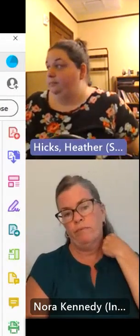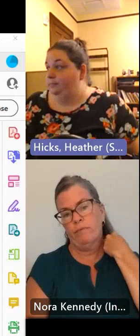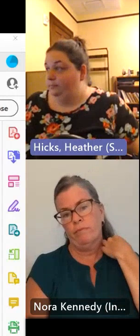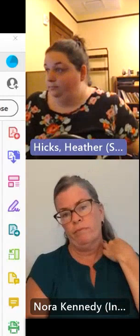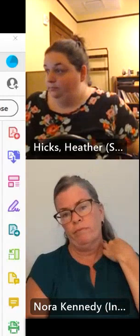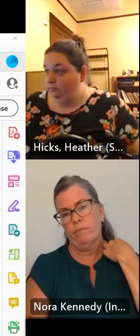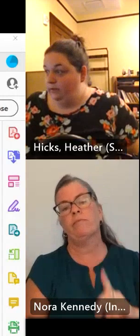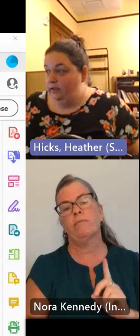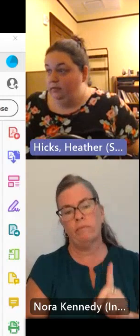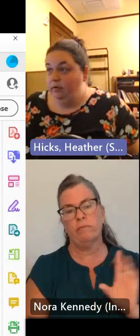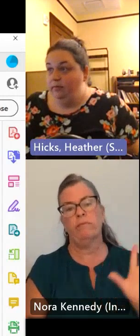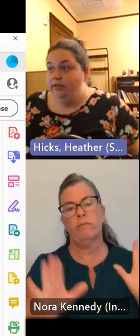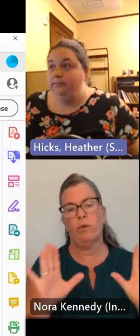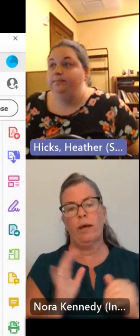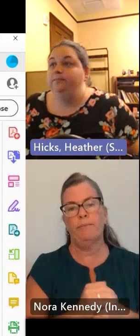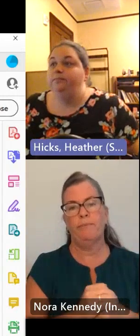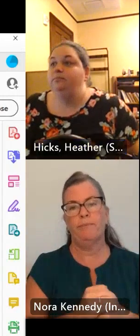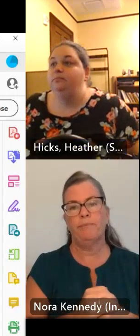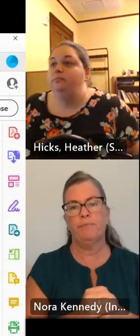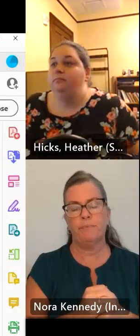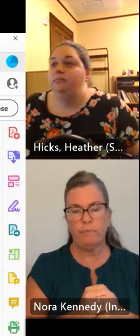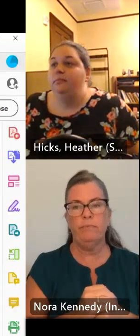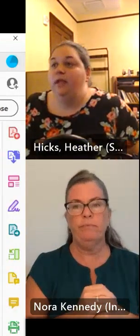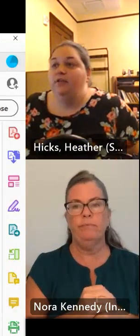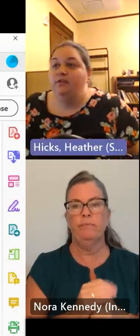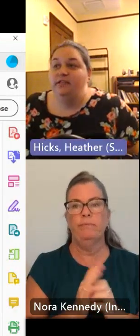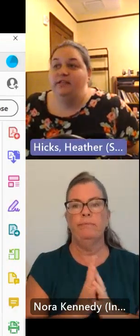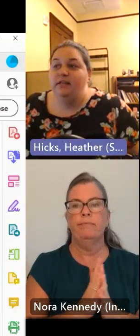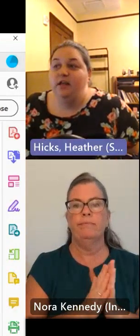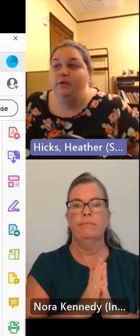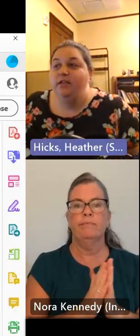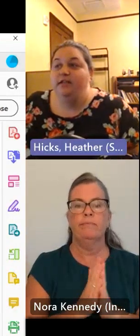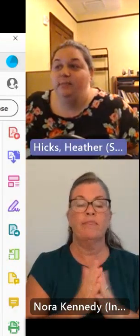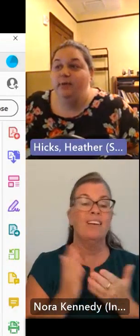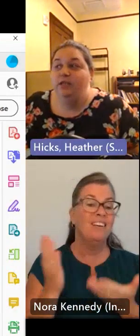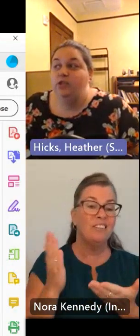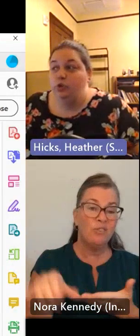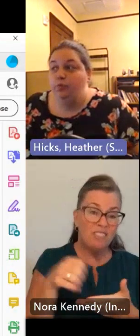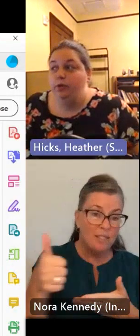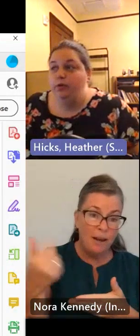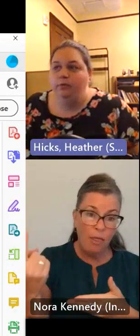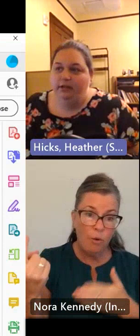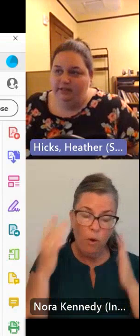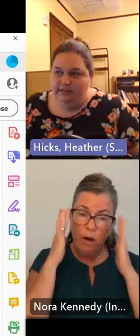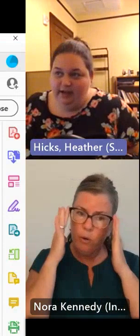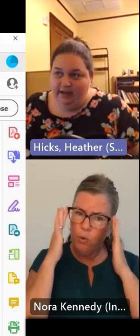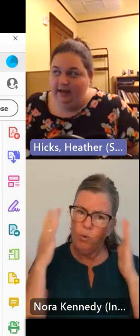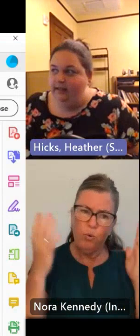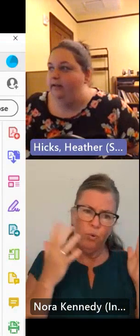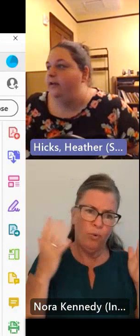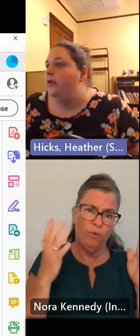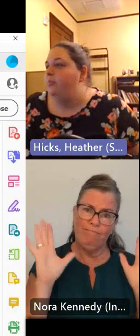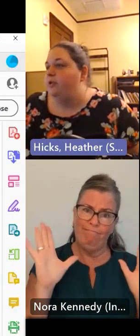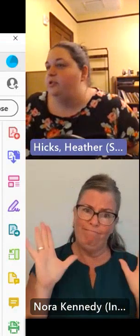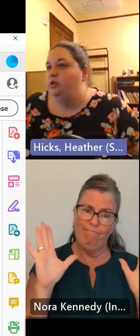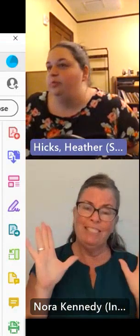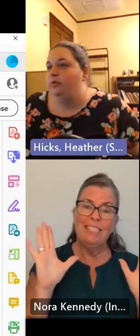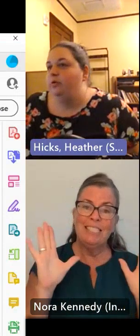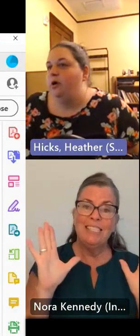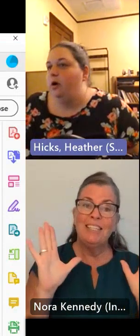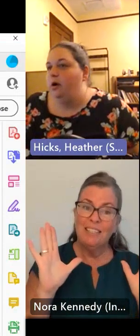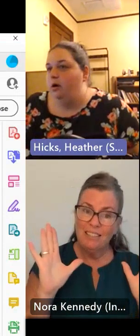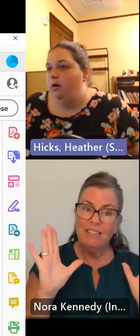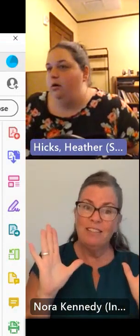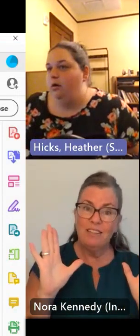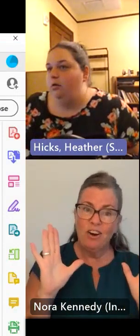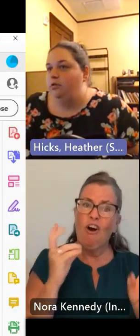There we go. Hitting the wrong button. And so this is another one that's going to be super, well, it's not had anything done, but